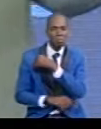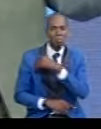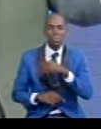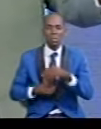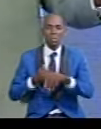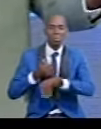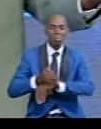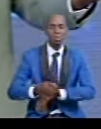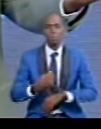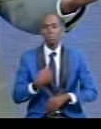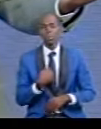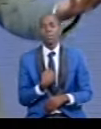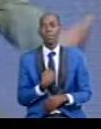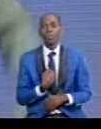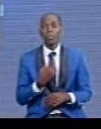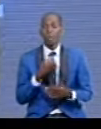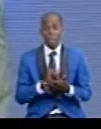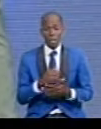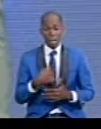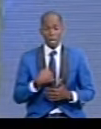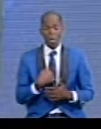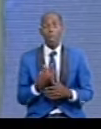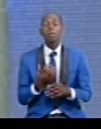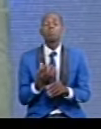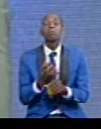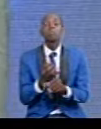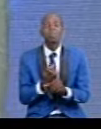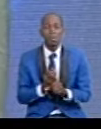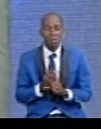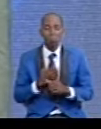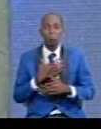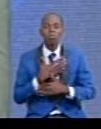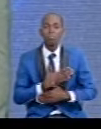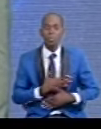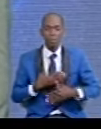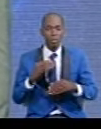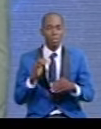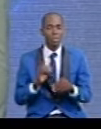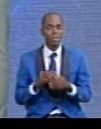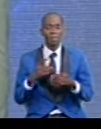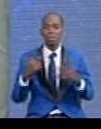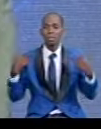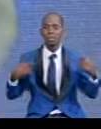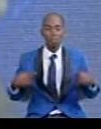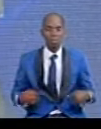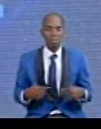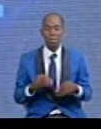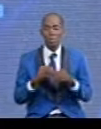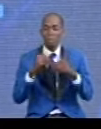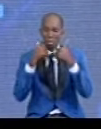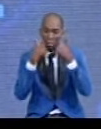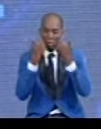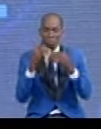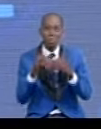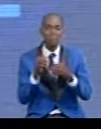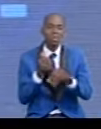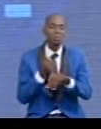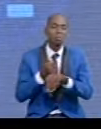It says, I take pleasure in infirmities, in reproaches,